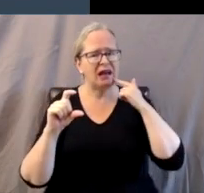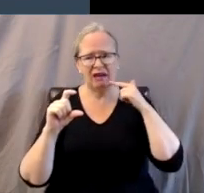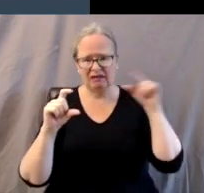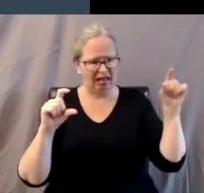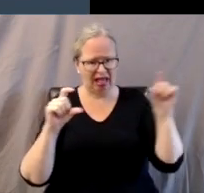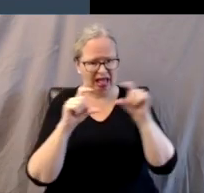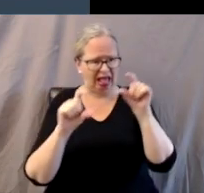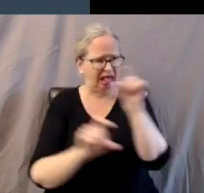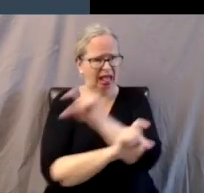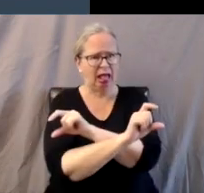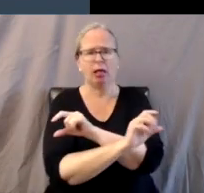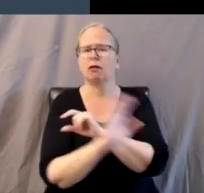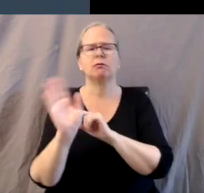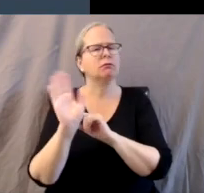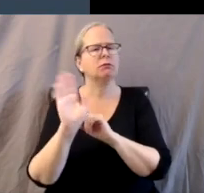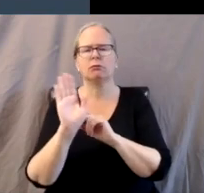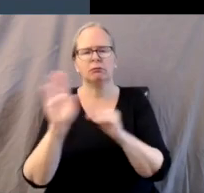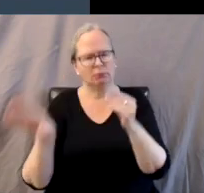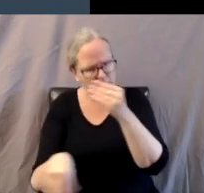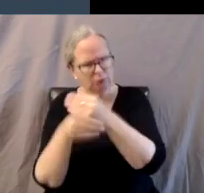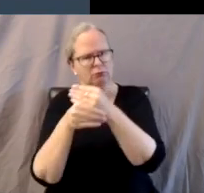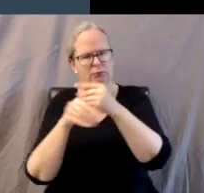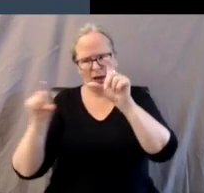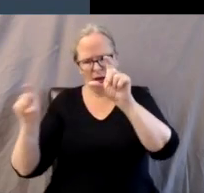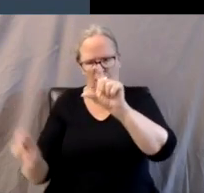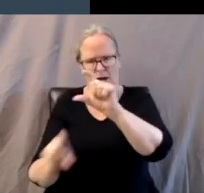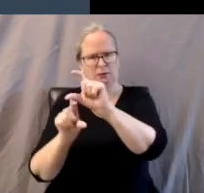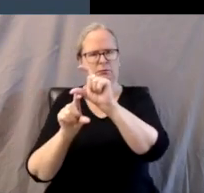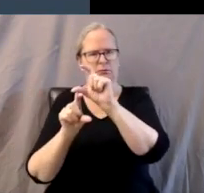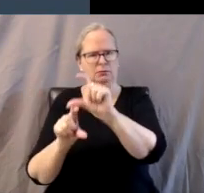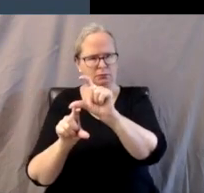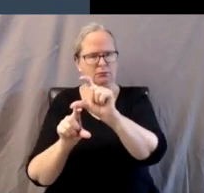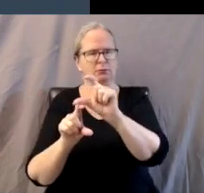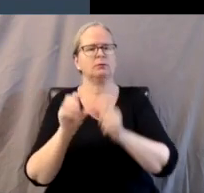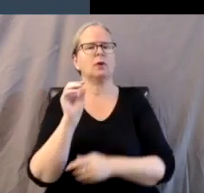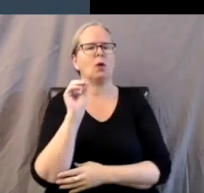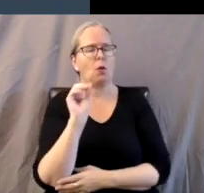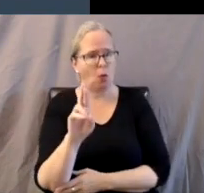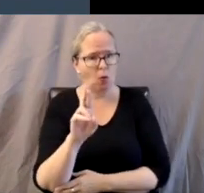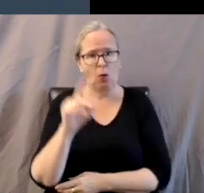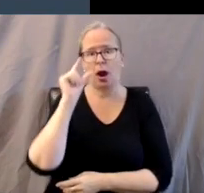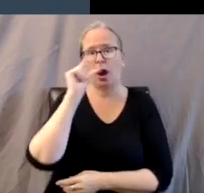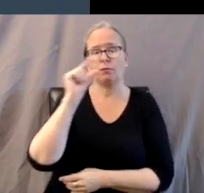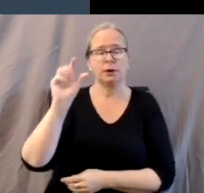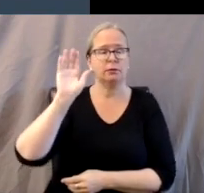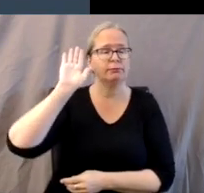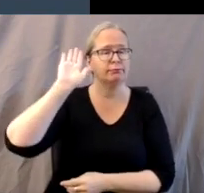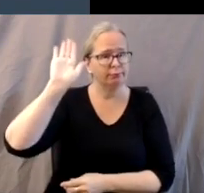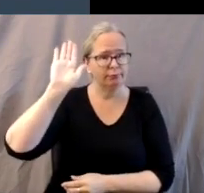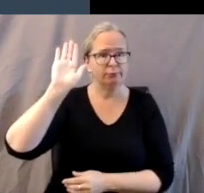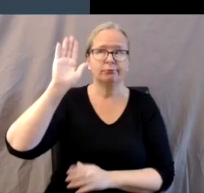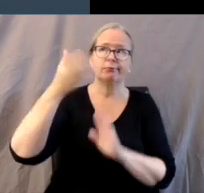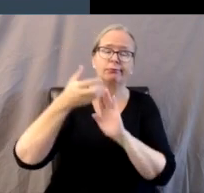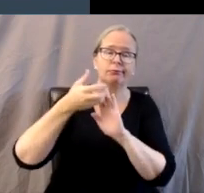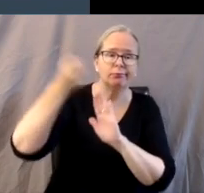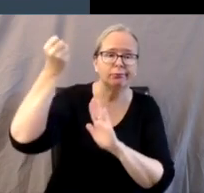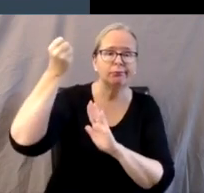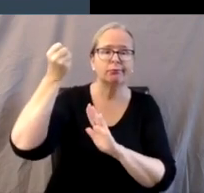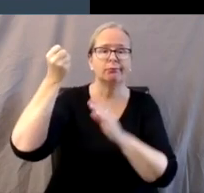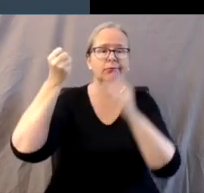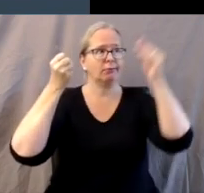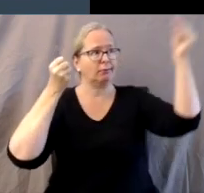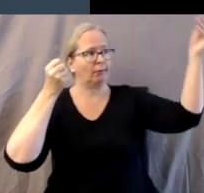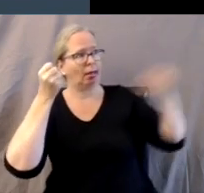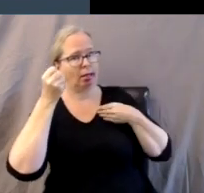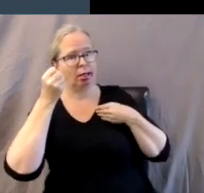it prelude governments from improving upon them or investing in them. It should not in any way serve